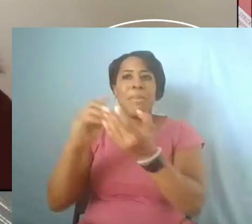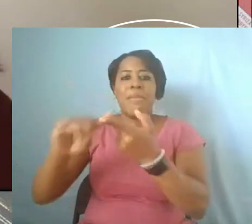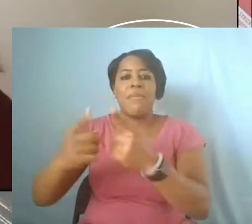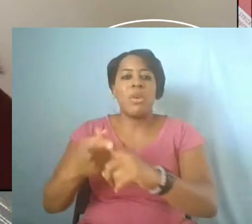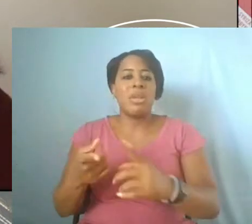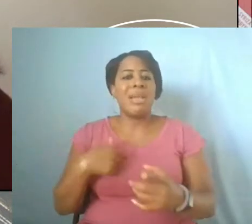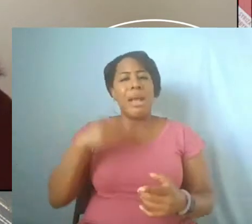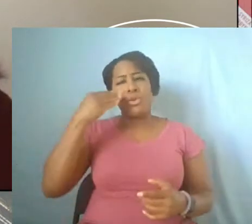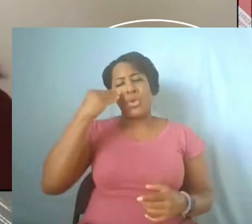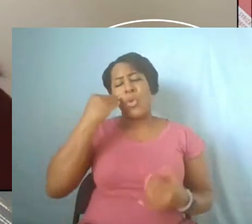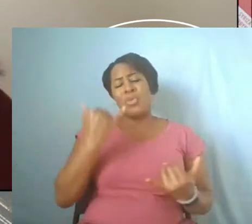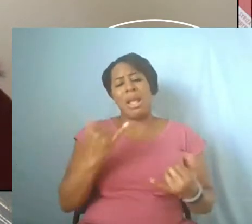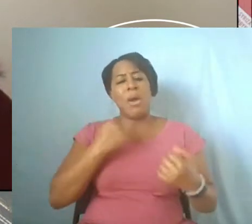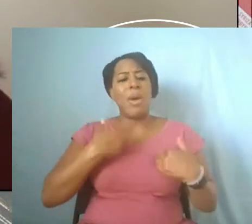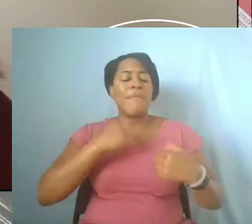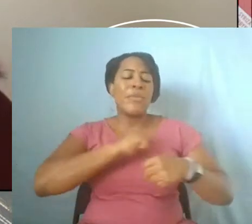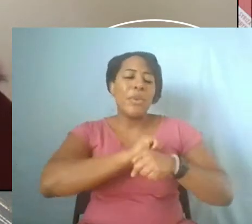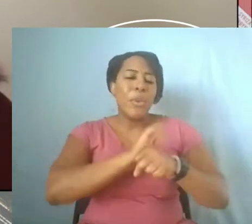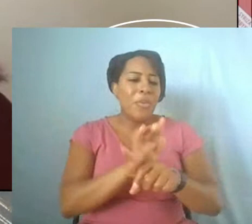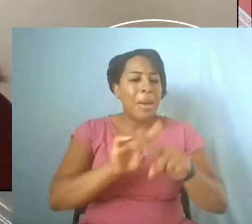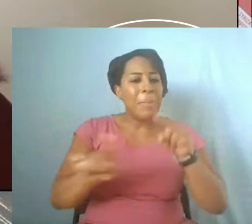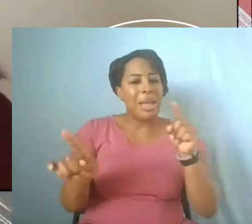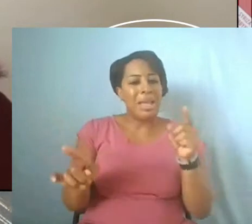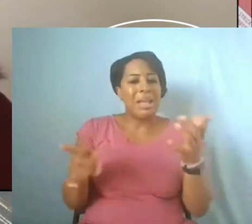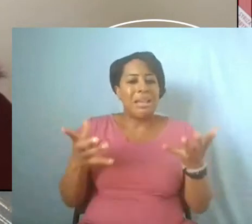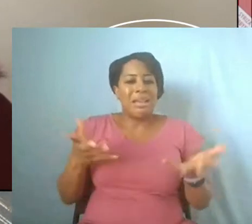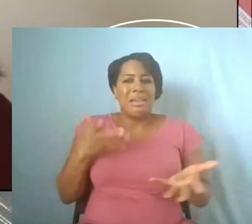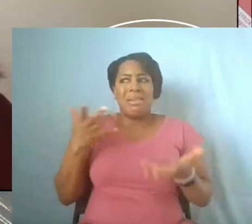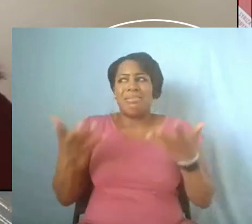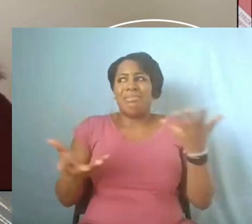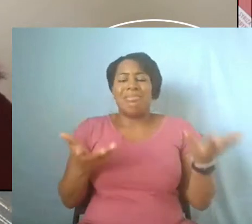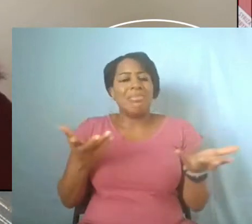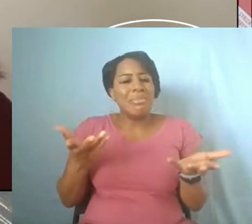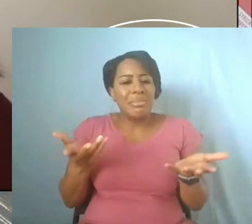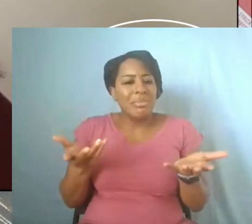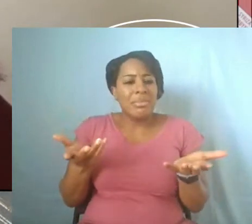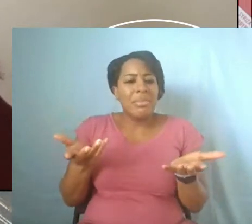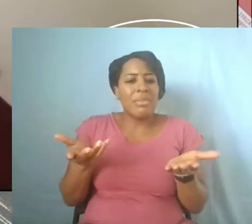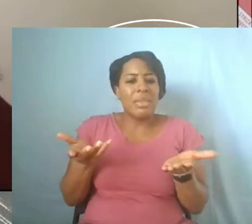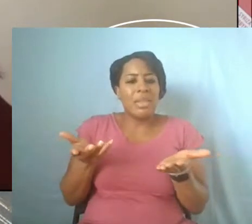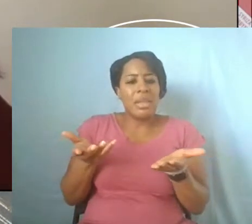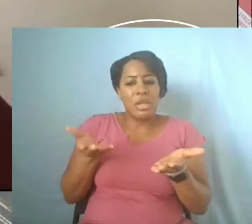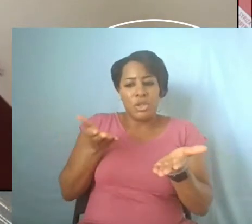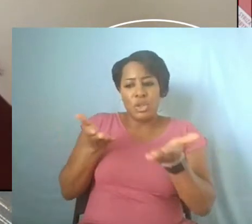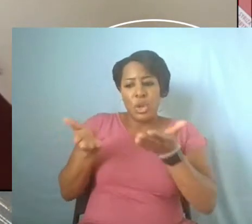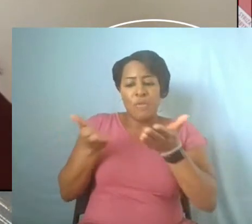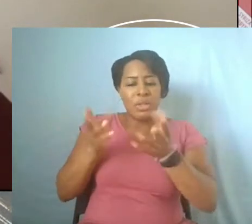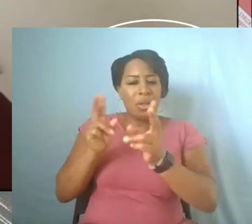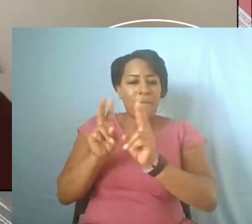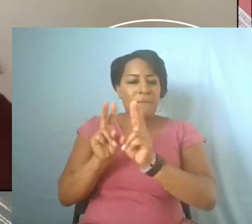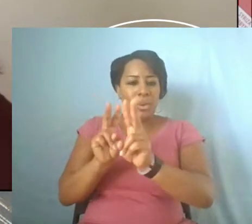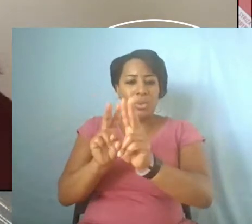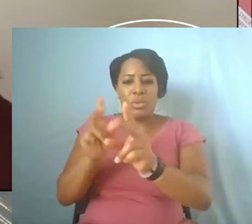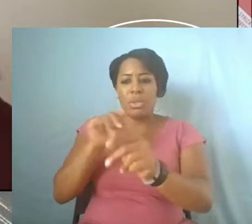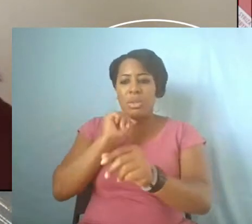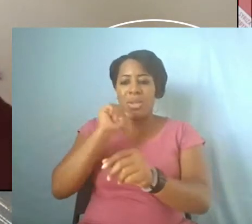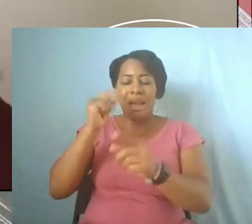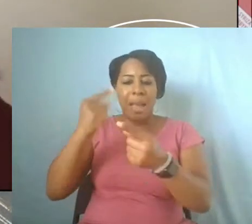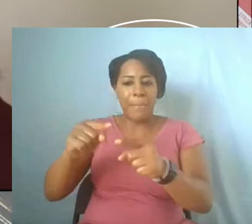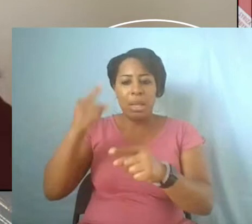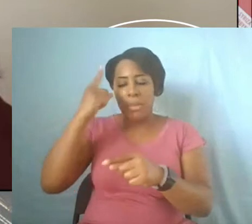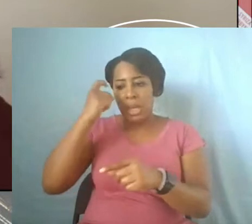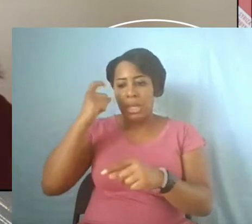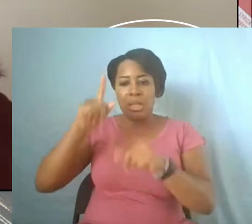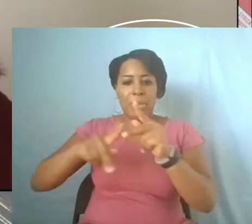is occurring, but services aren't happening because loved ones can't connect that are survivors or that